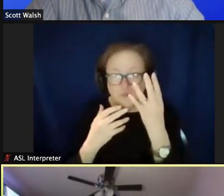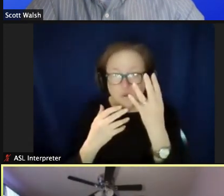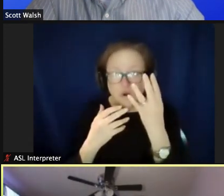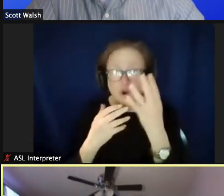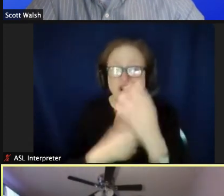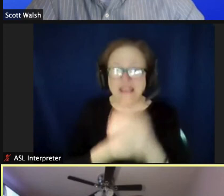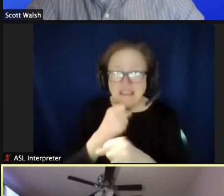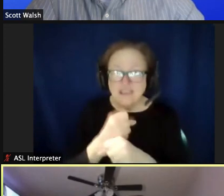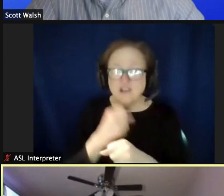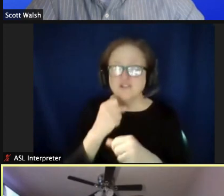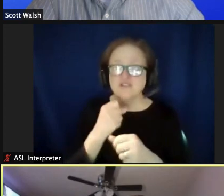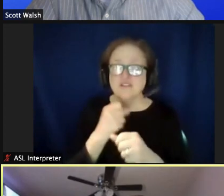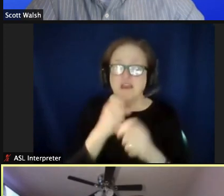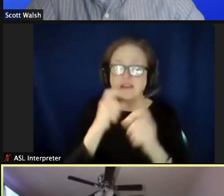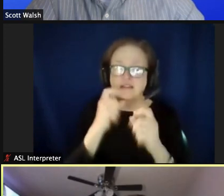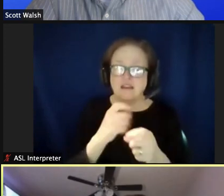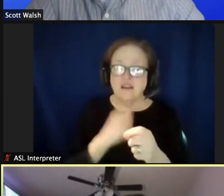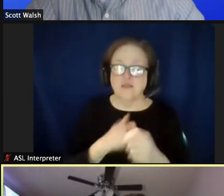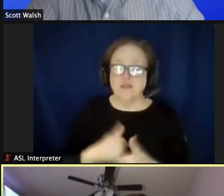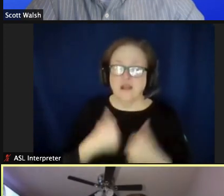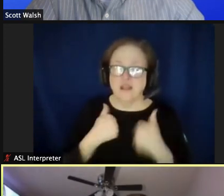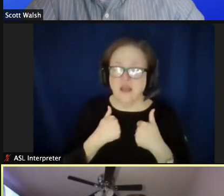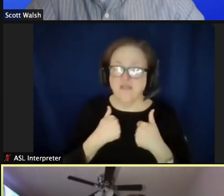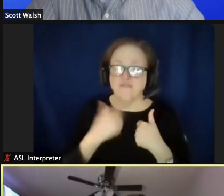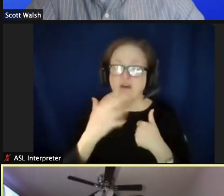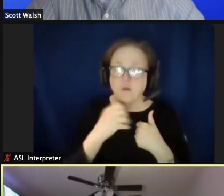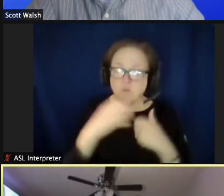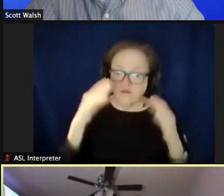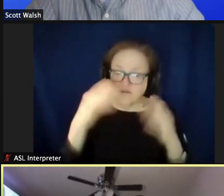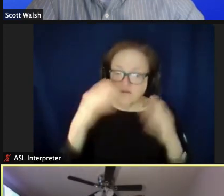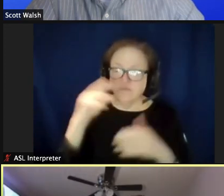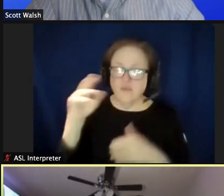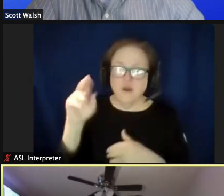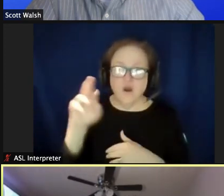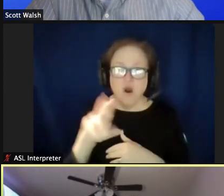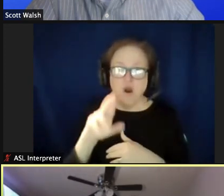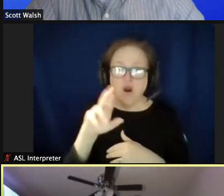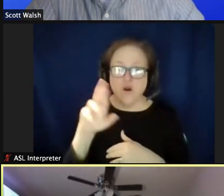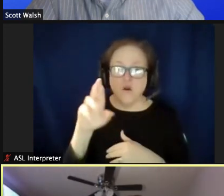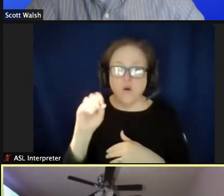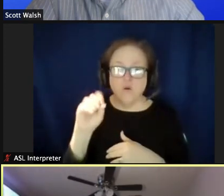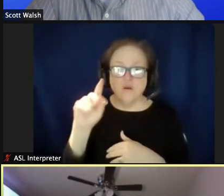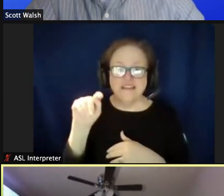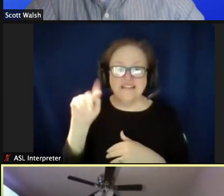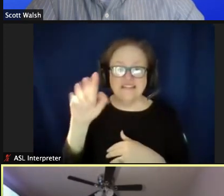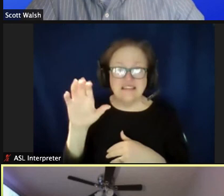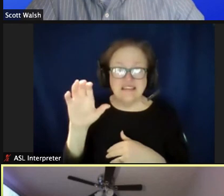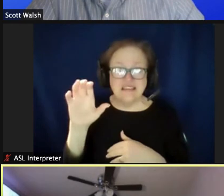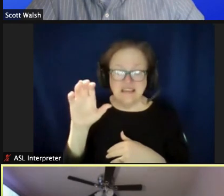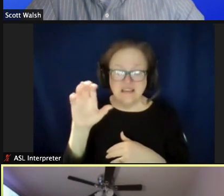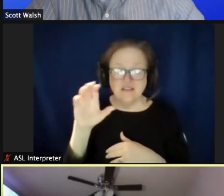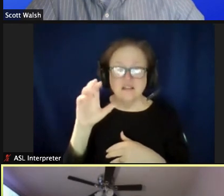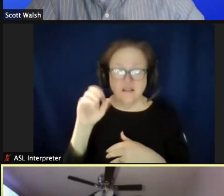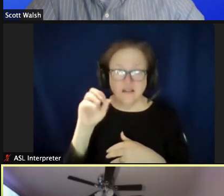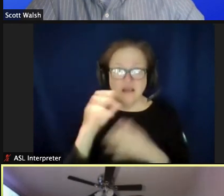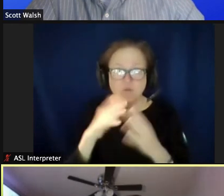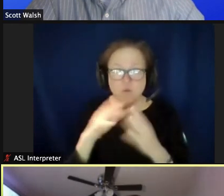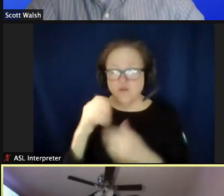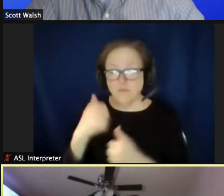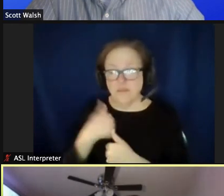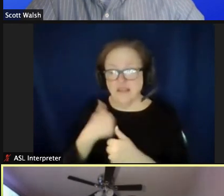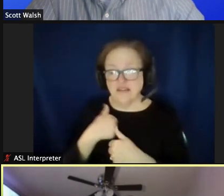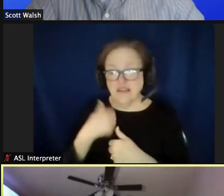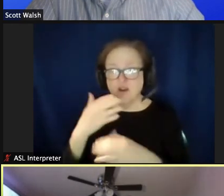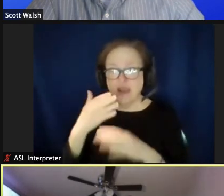four years of my life in ROTC just to go into the military right after high school, because I come from a long line of